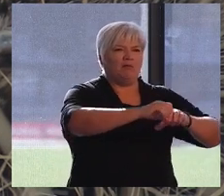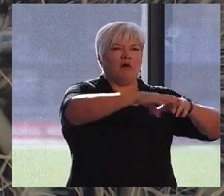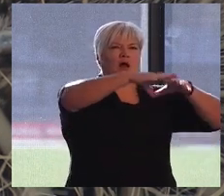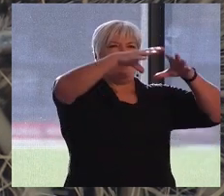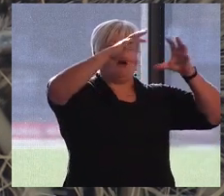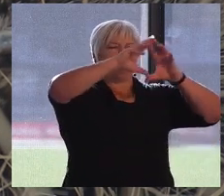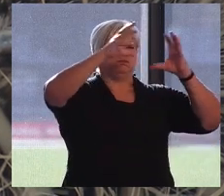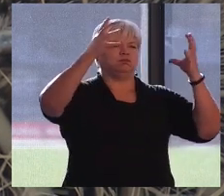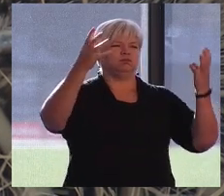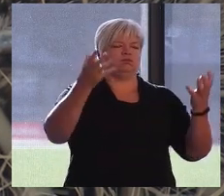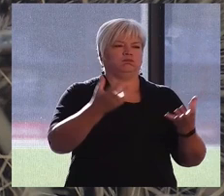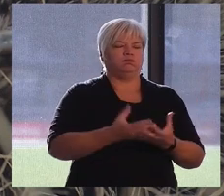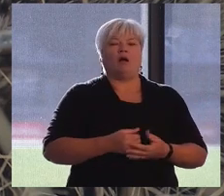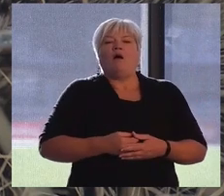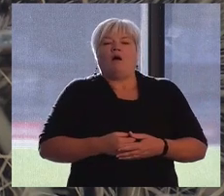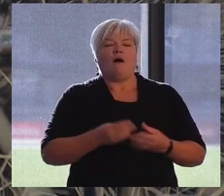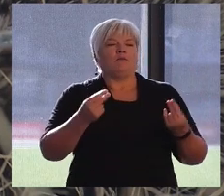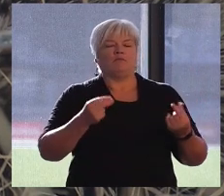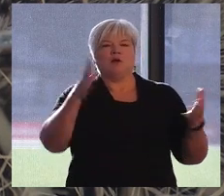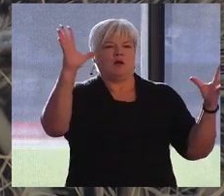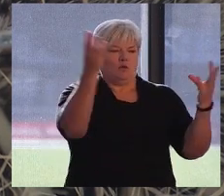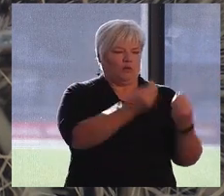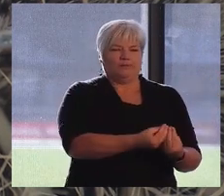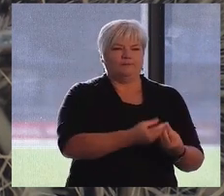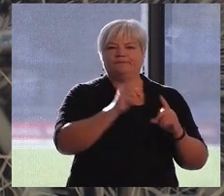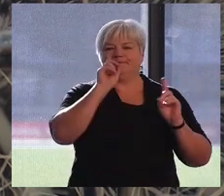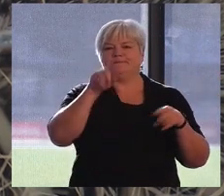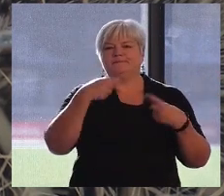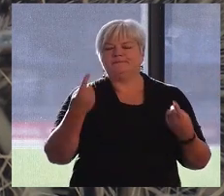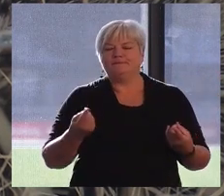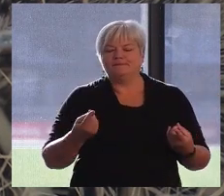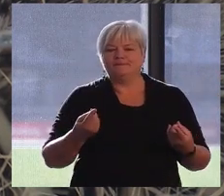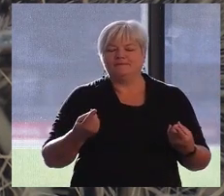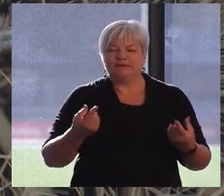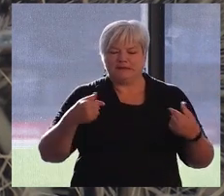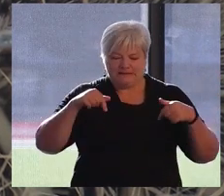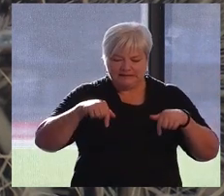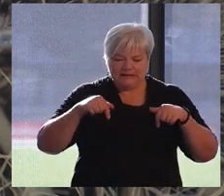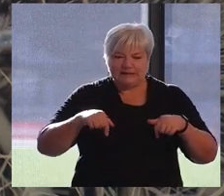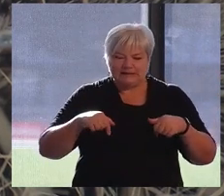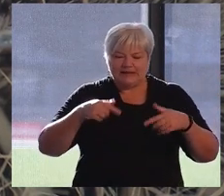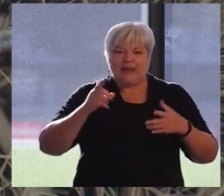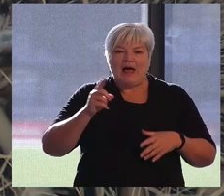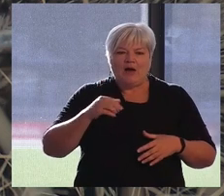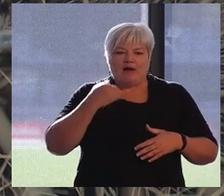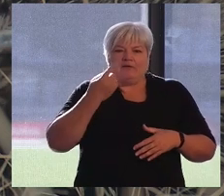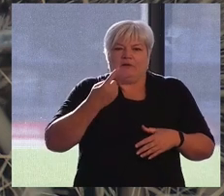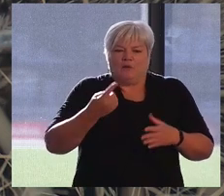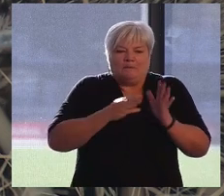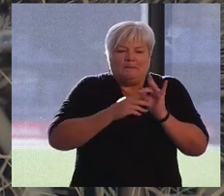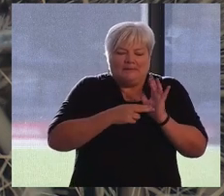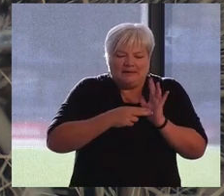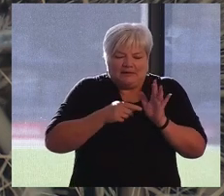minute that we spend doing the work that we're doing this decade, or every dollar that we spend this decade, is